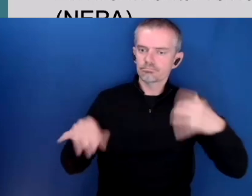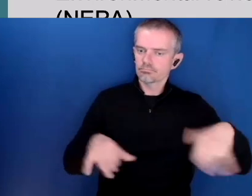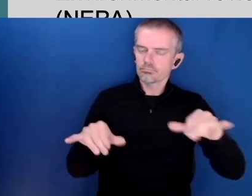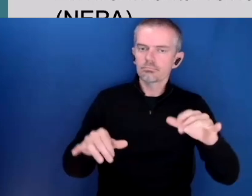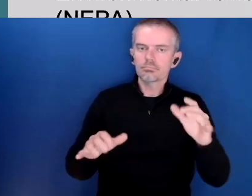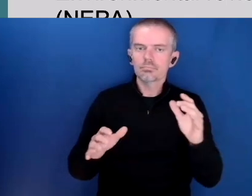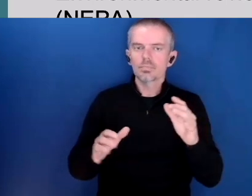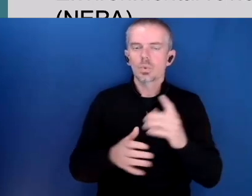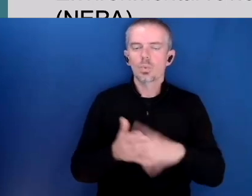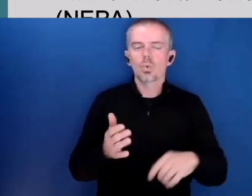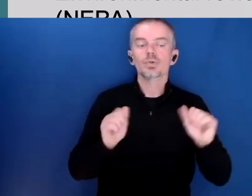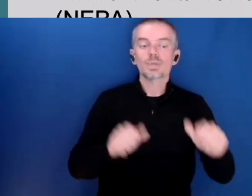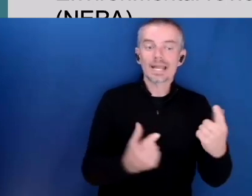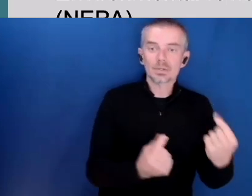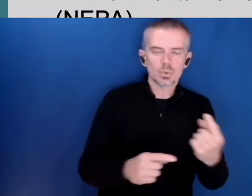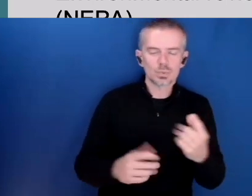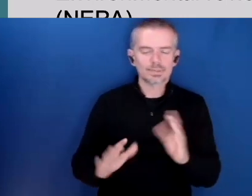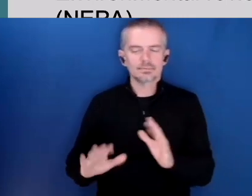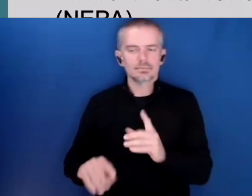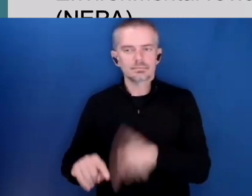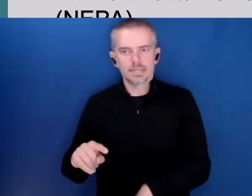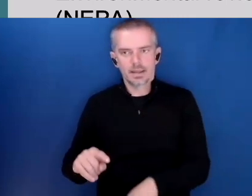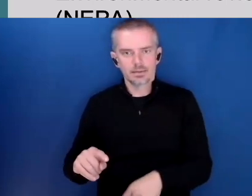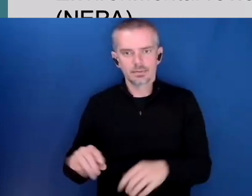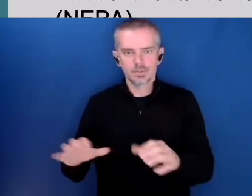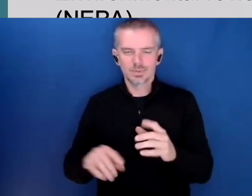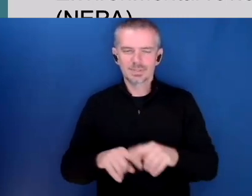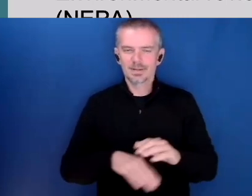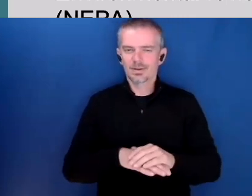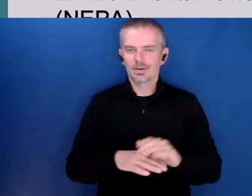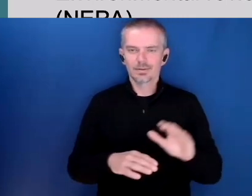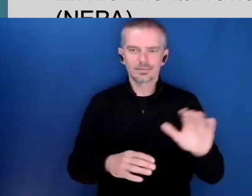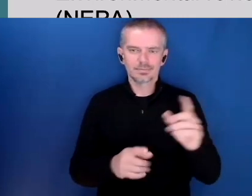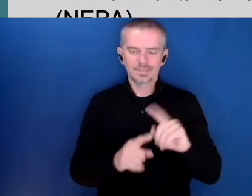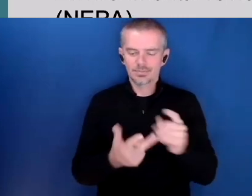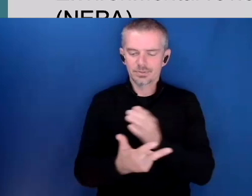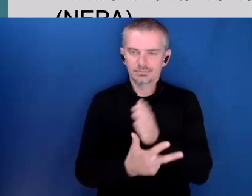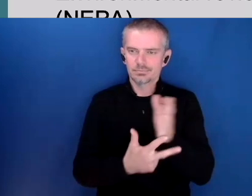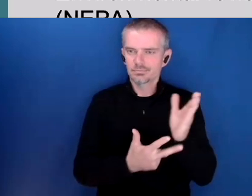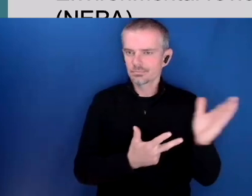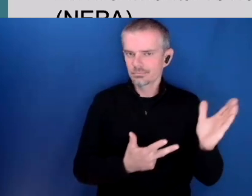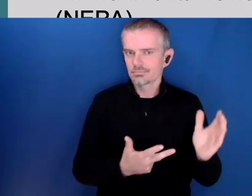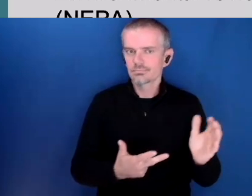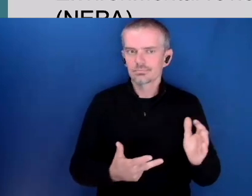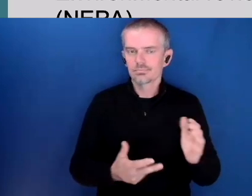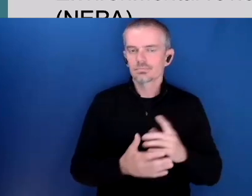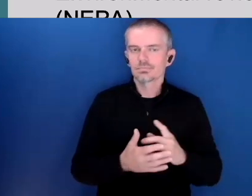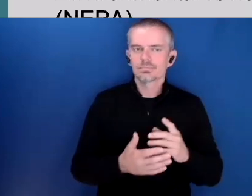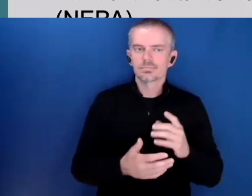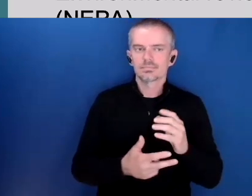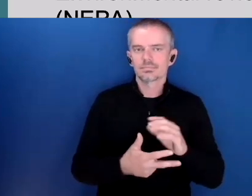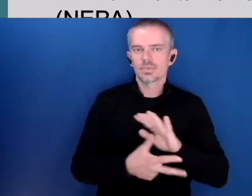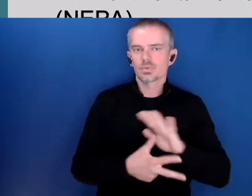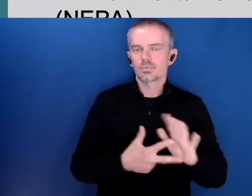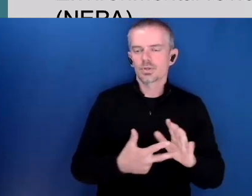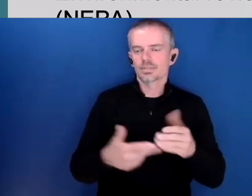what is and isn't possible based on the various sideboards and allowances associated with each of these